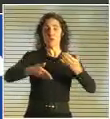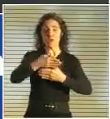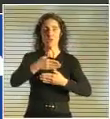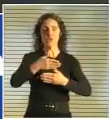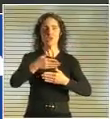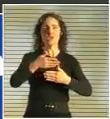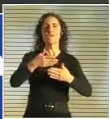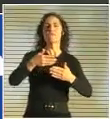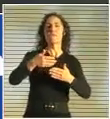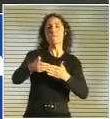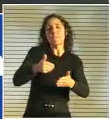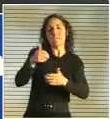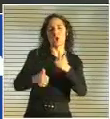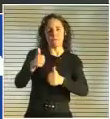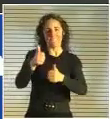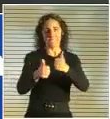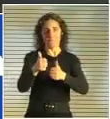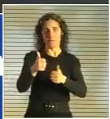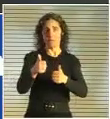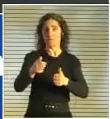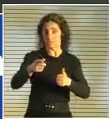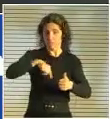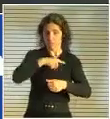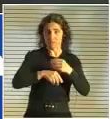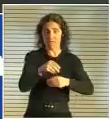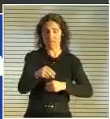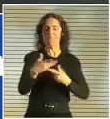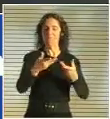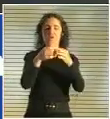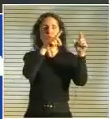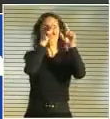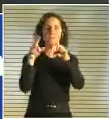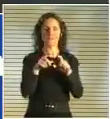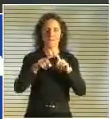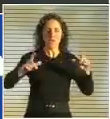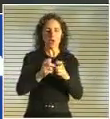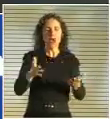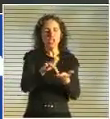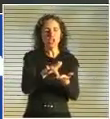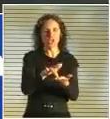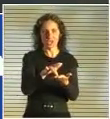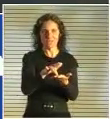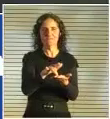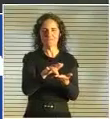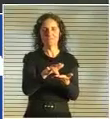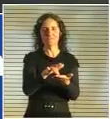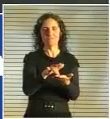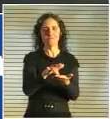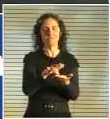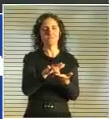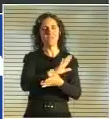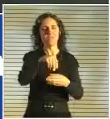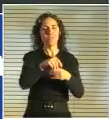mentioned. But typically, it's a group of companies coming together within or across industries to